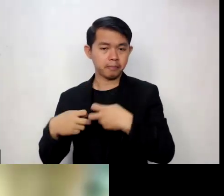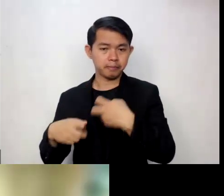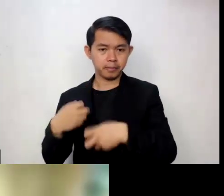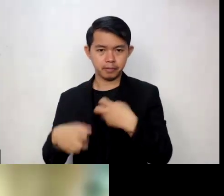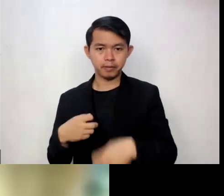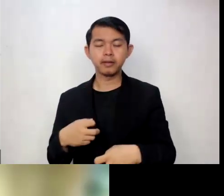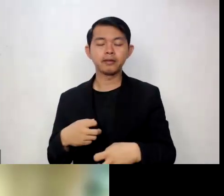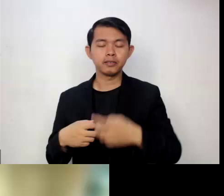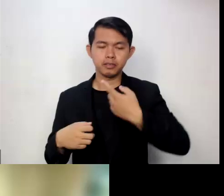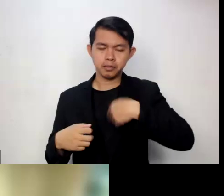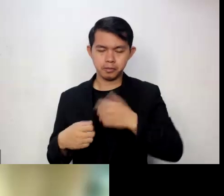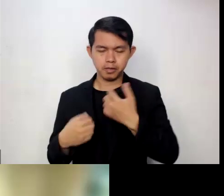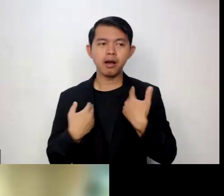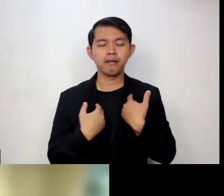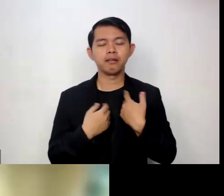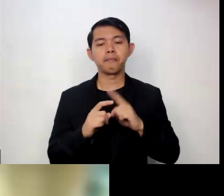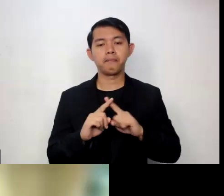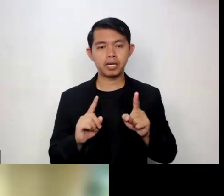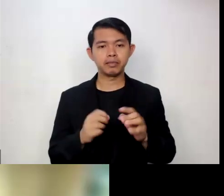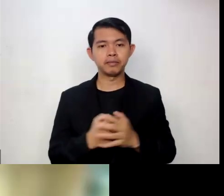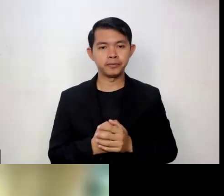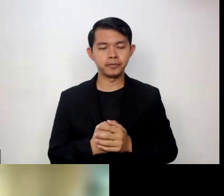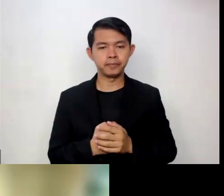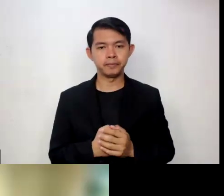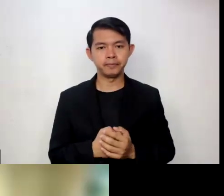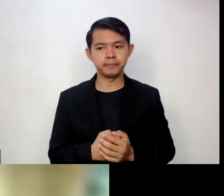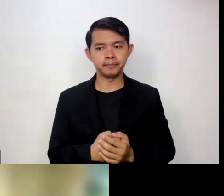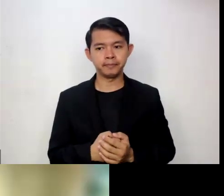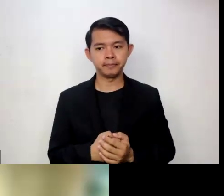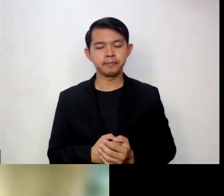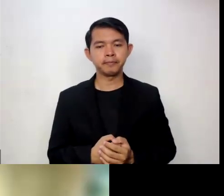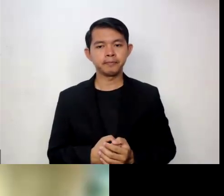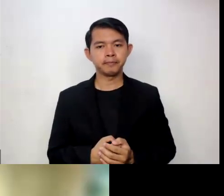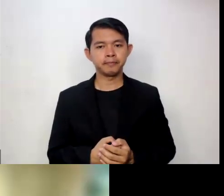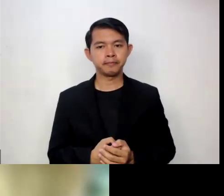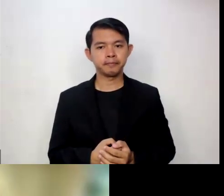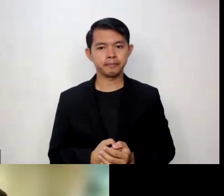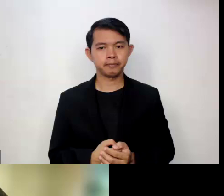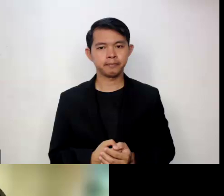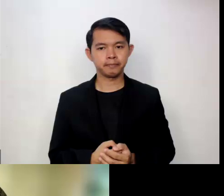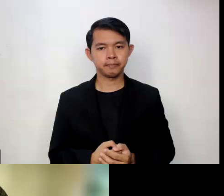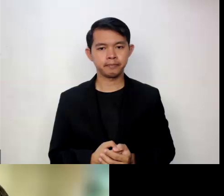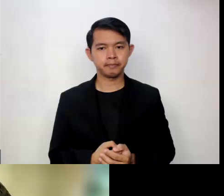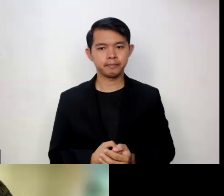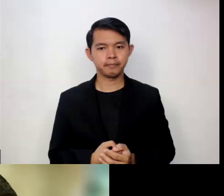that we have. But at the same time, ayaw nating